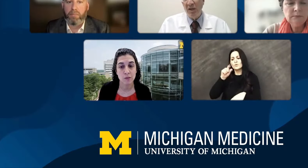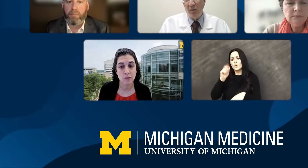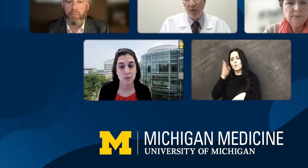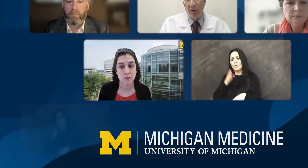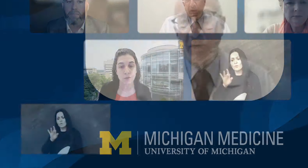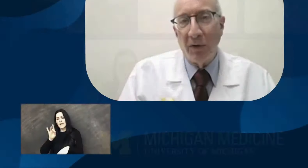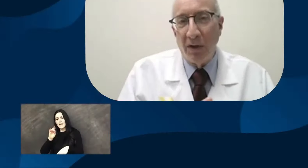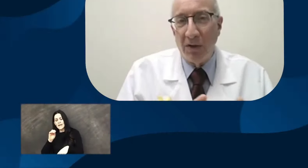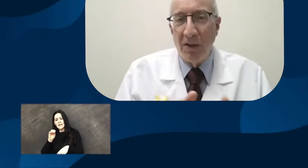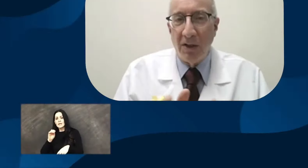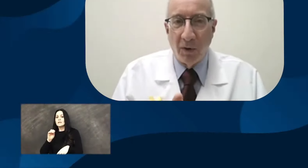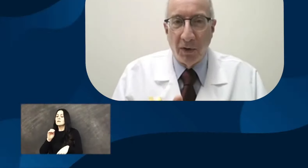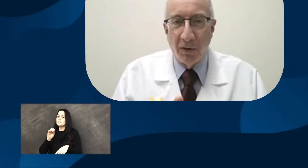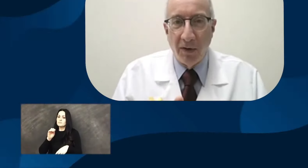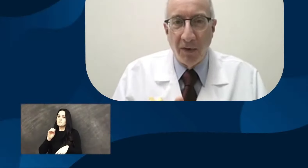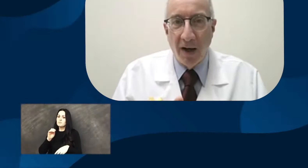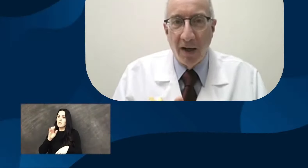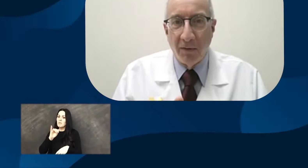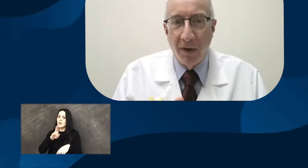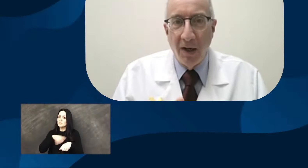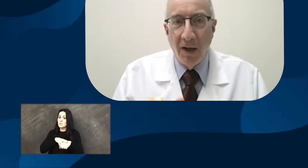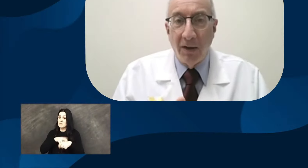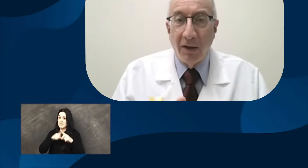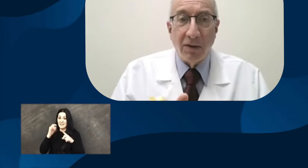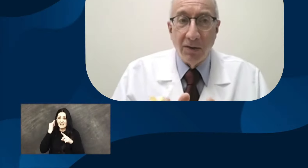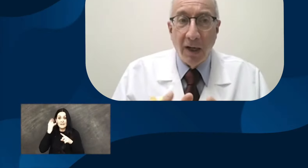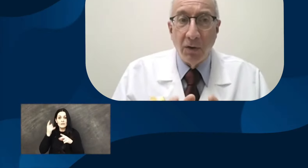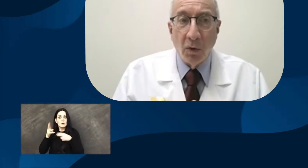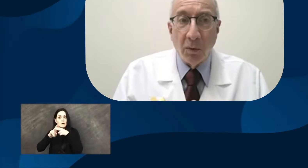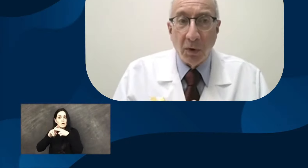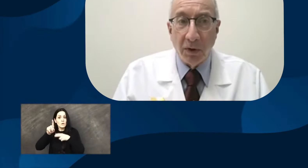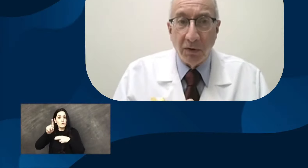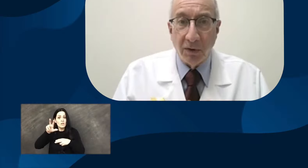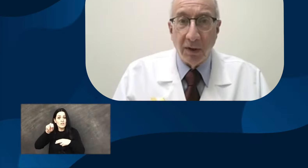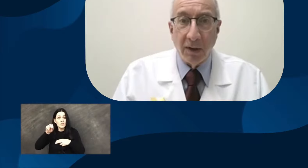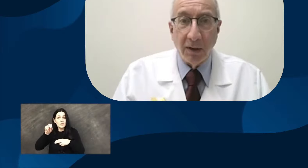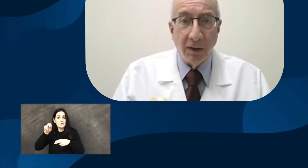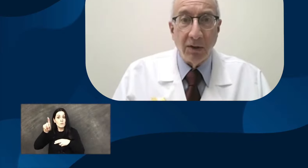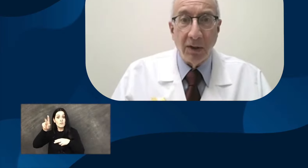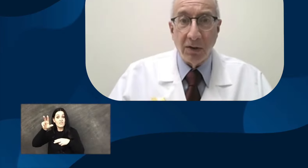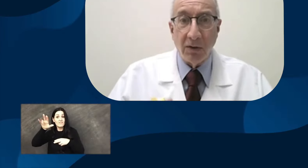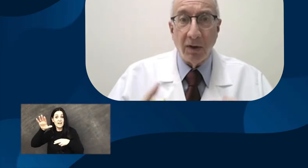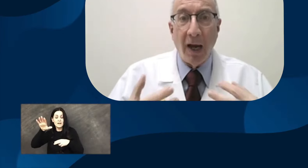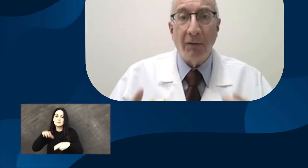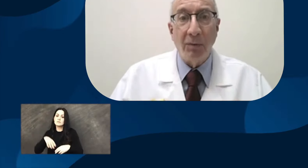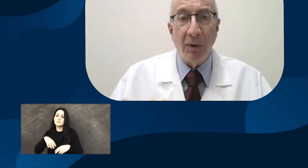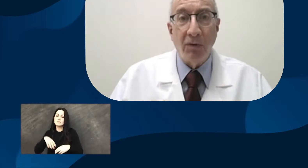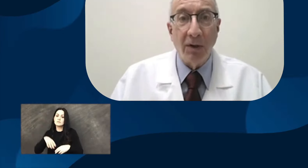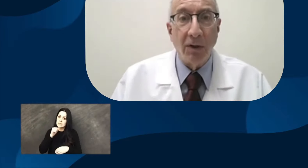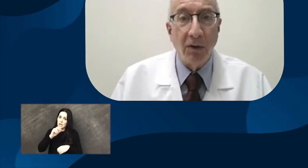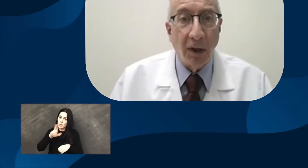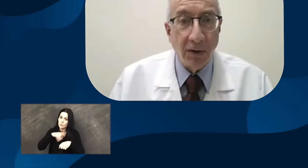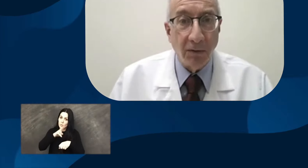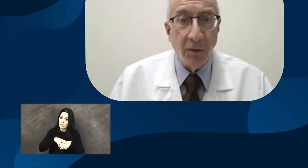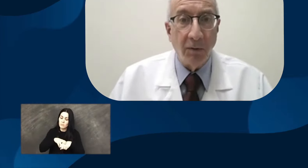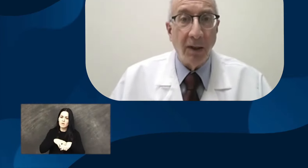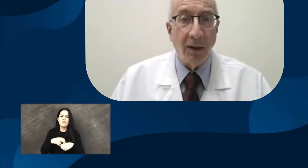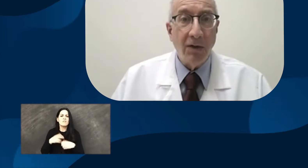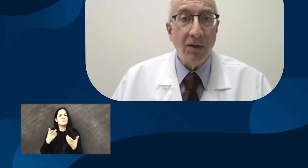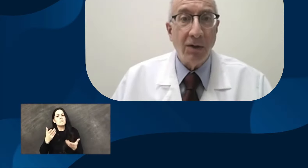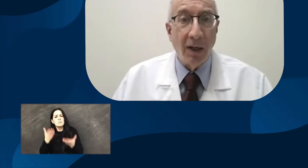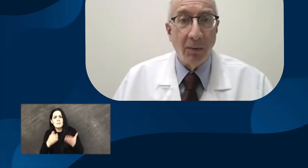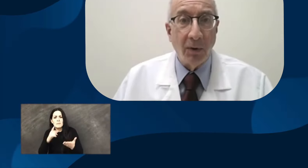you're seeing a 130, seeing a 135, that's not normal. It's really it doesn't necessarily have to be treated aggressively